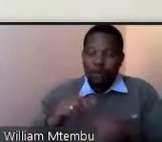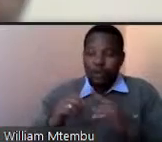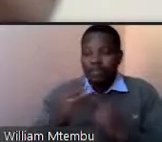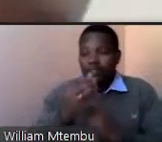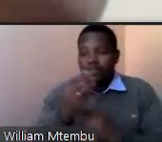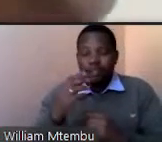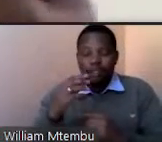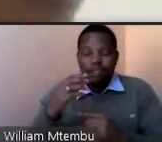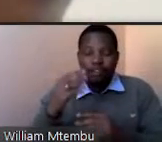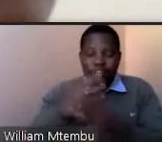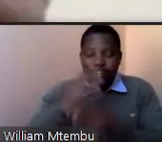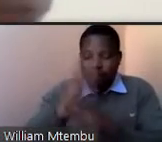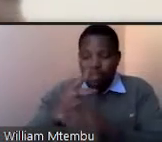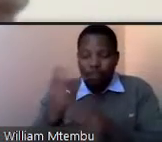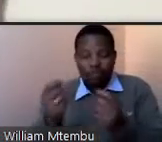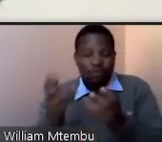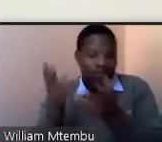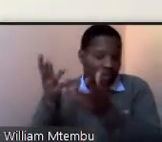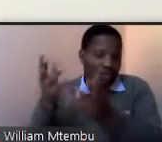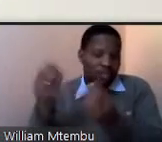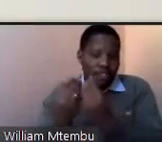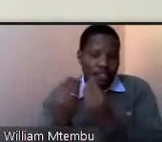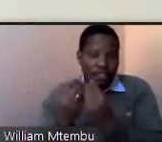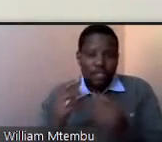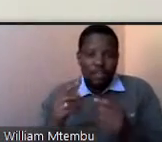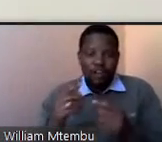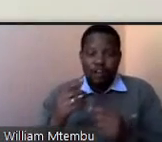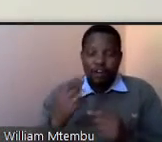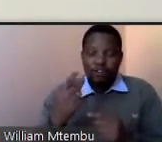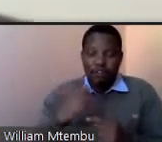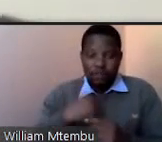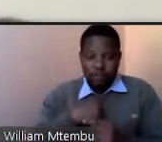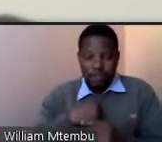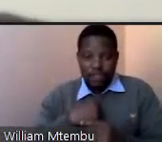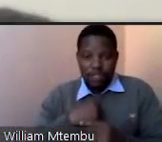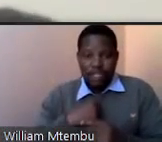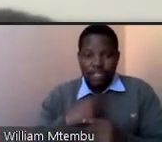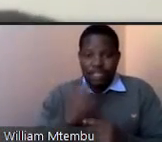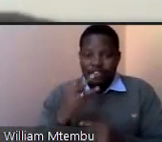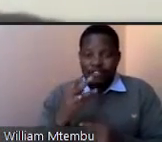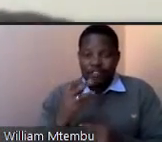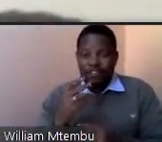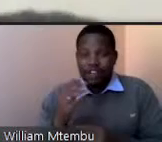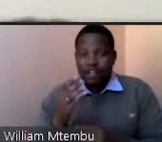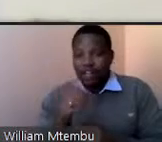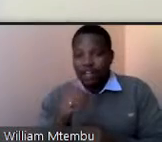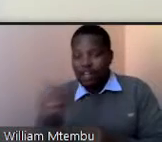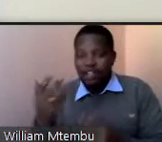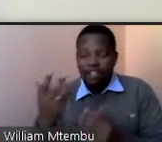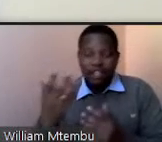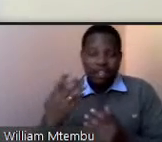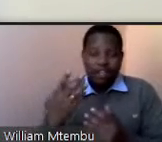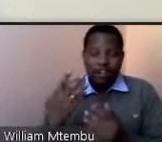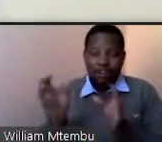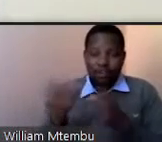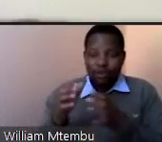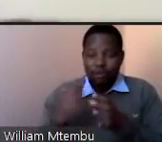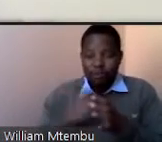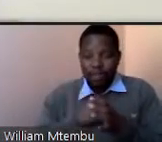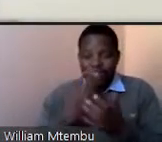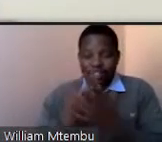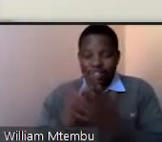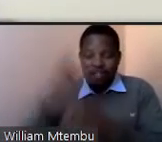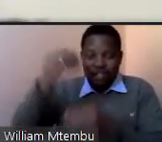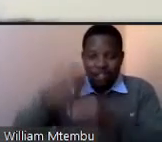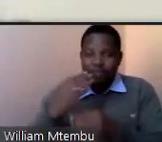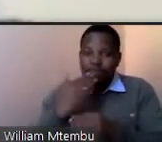I think that is all from my side. If anyone was in my group would like to add something, and if we have time for that,